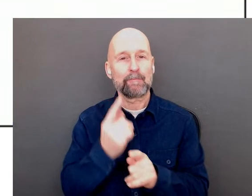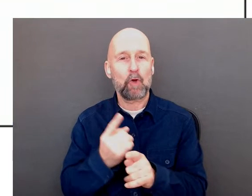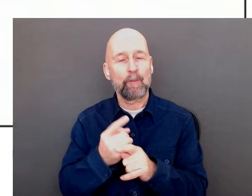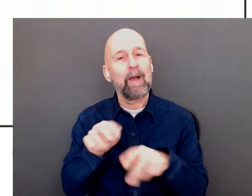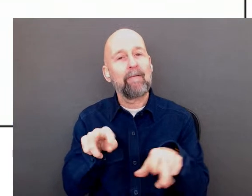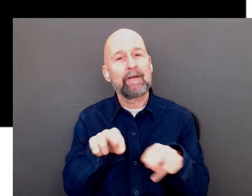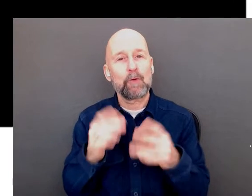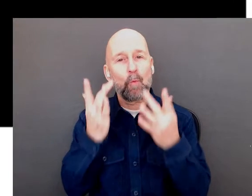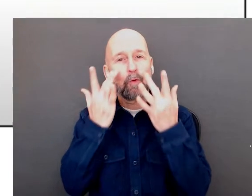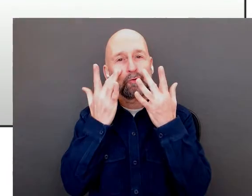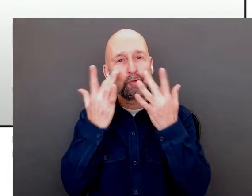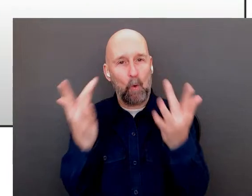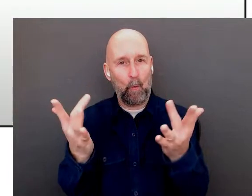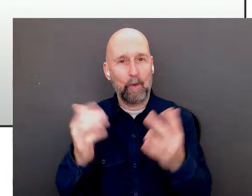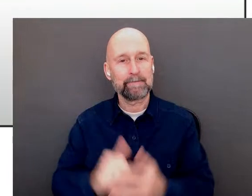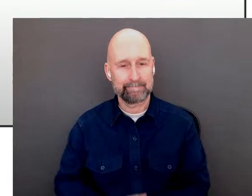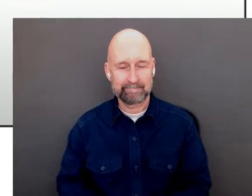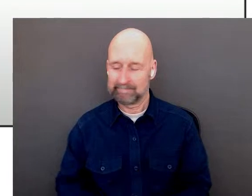more.